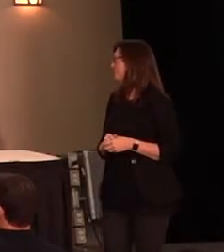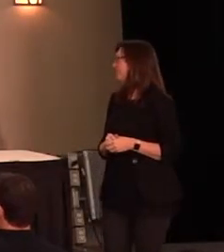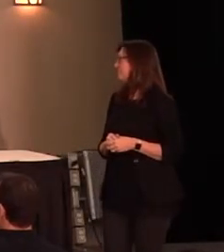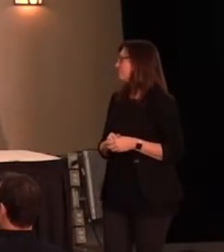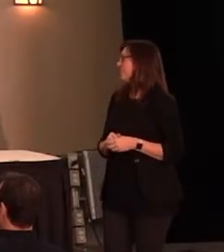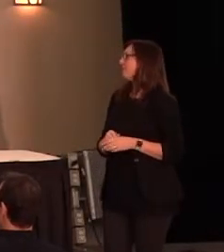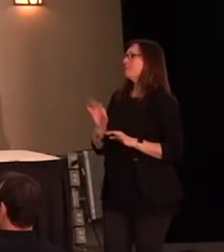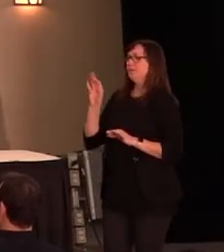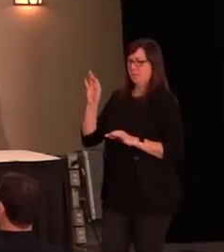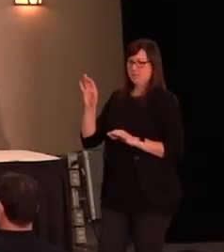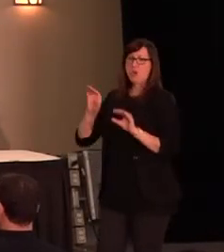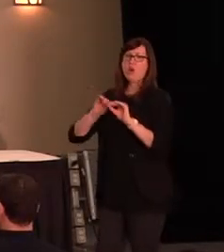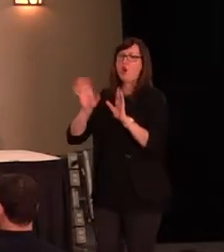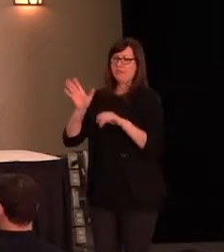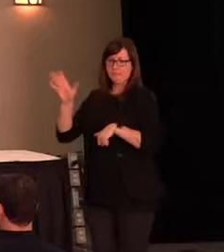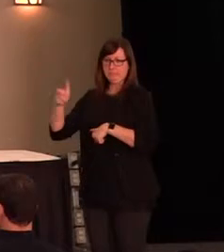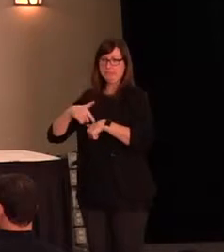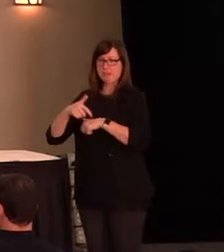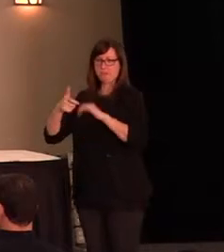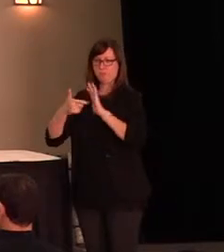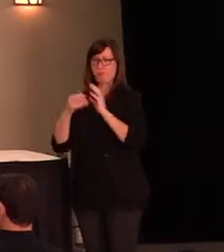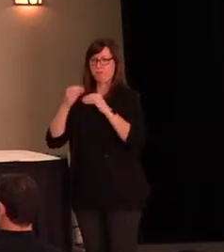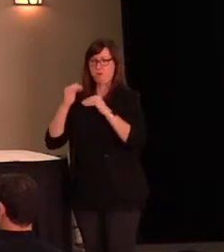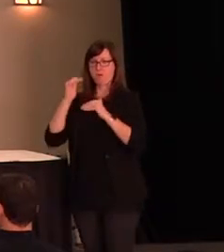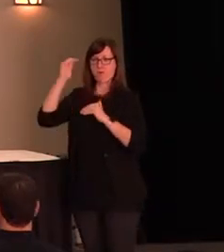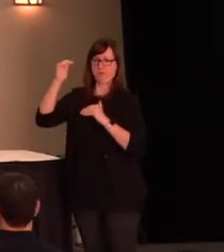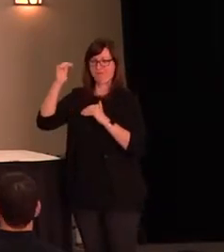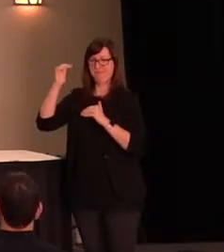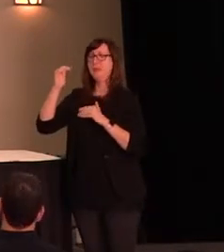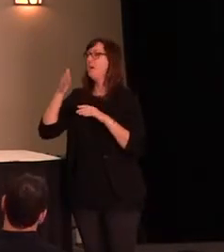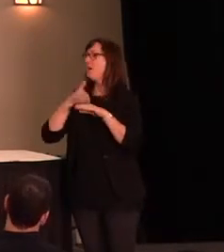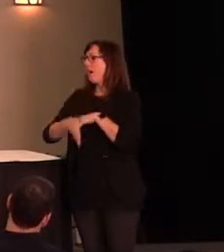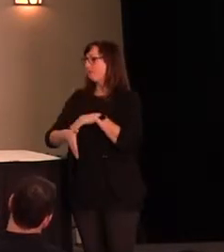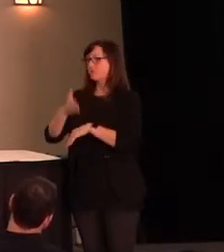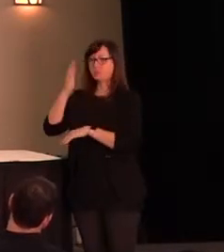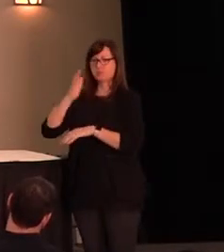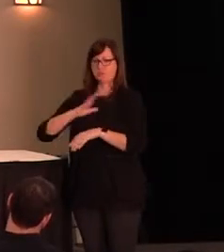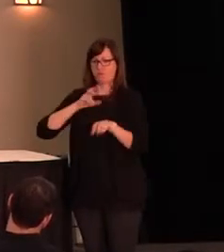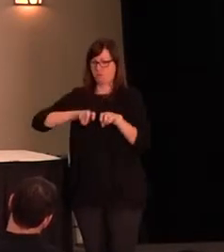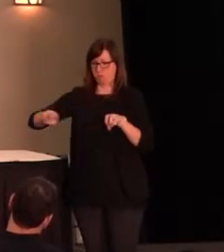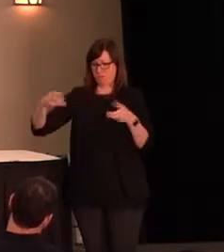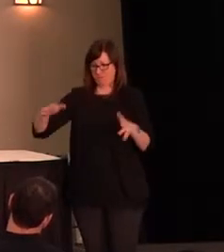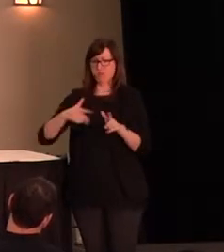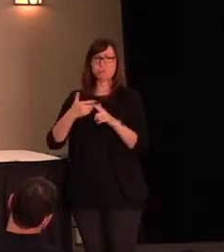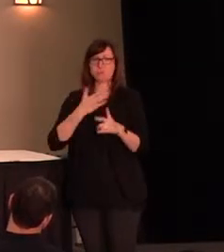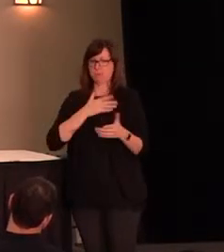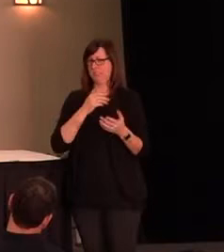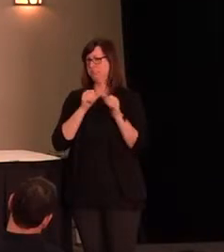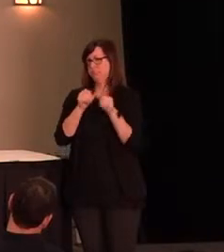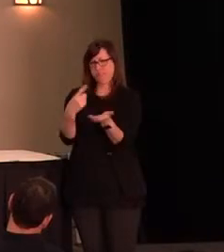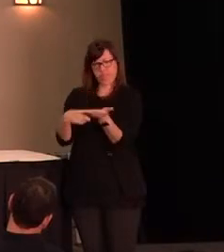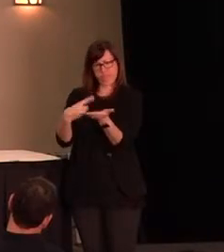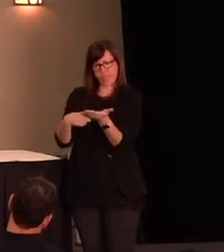Clearly, this topic needs a lot more airtime, and hopefully we can keep the discussion going after the formal presentations. So our last